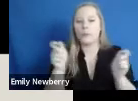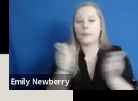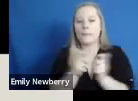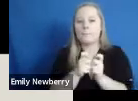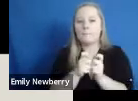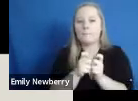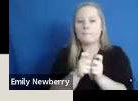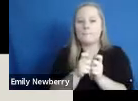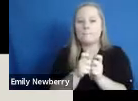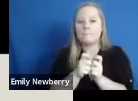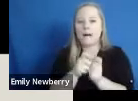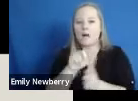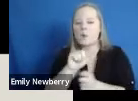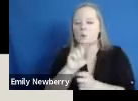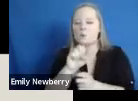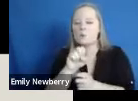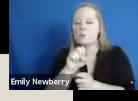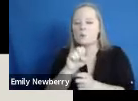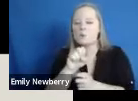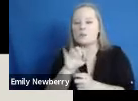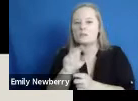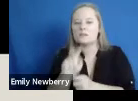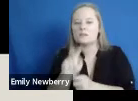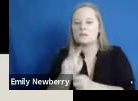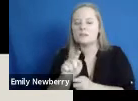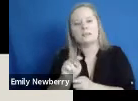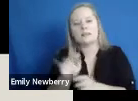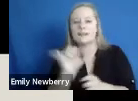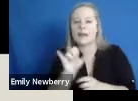grain, such as corn and wheat.